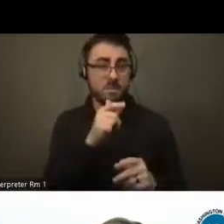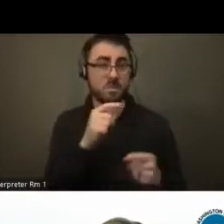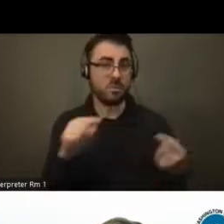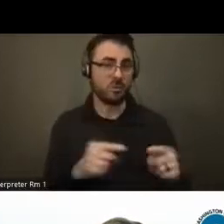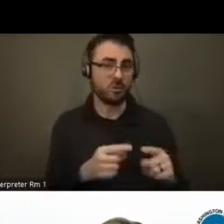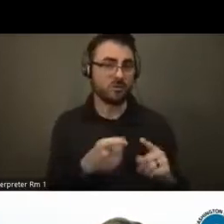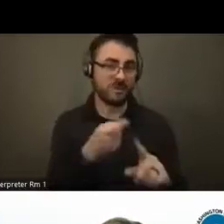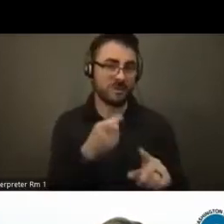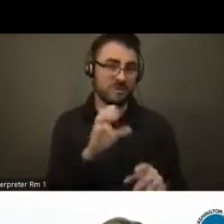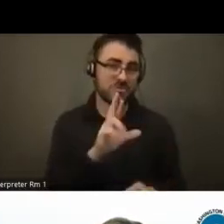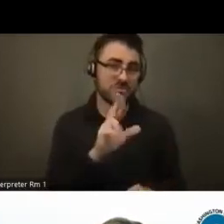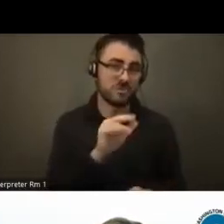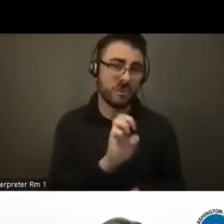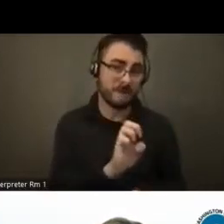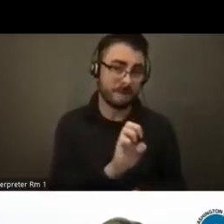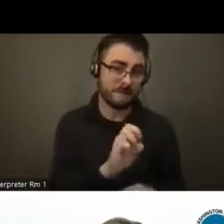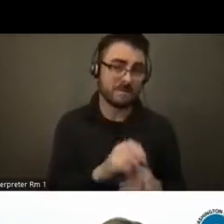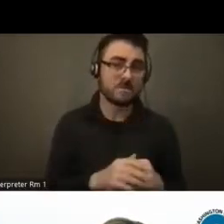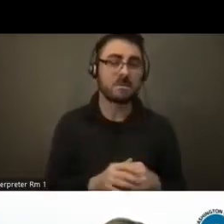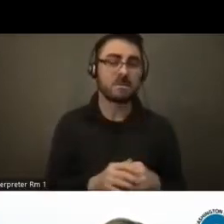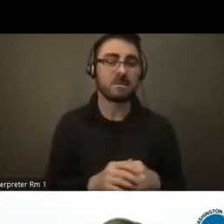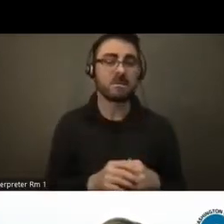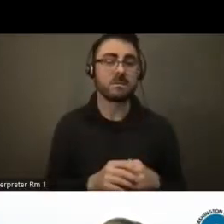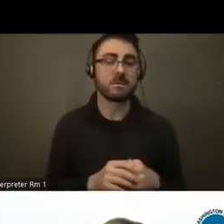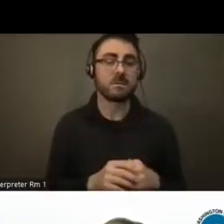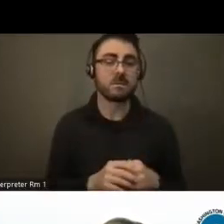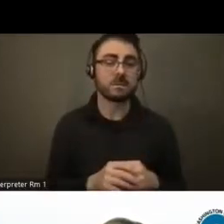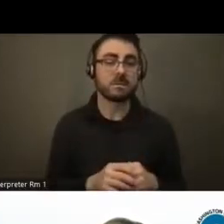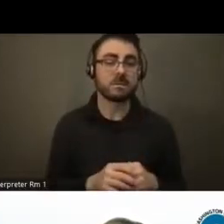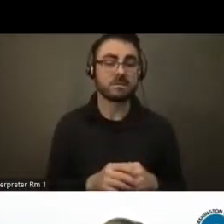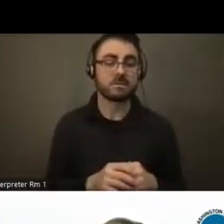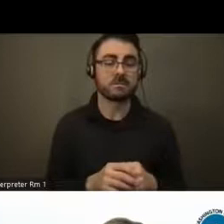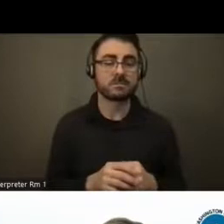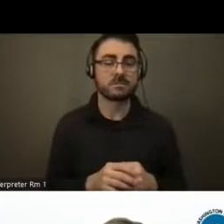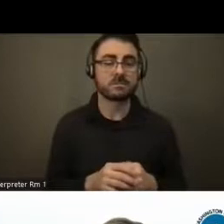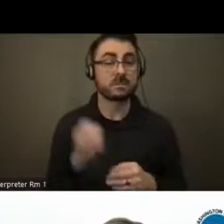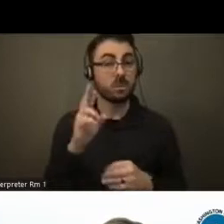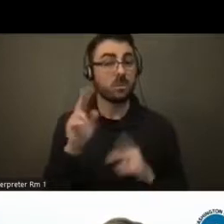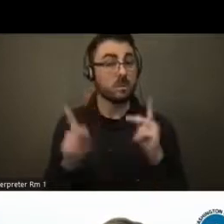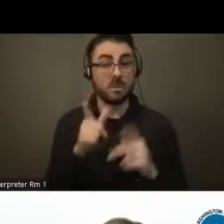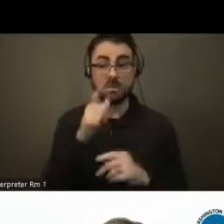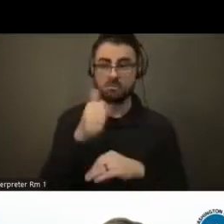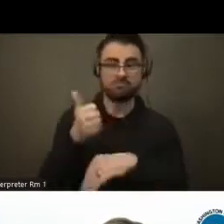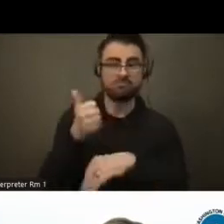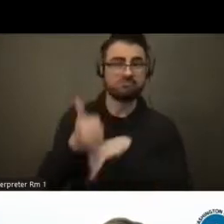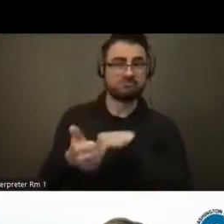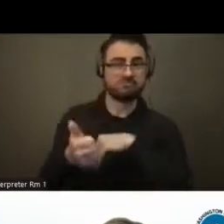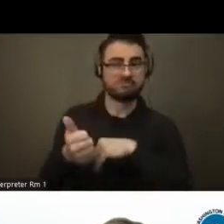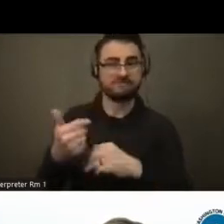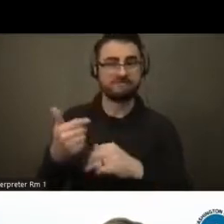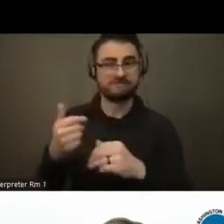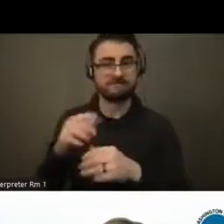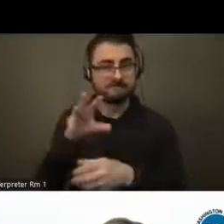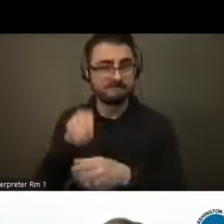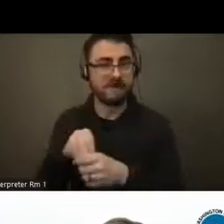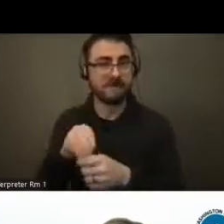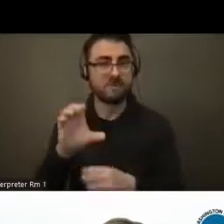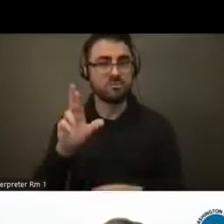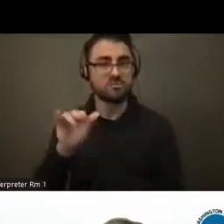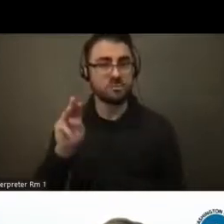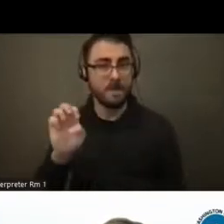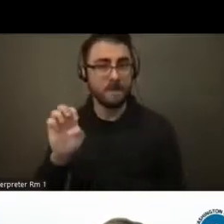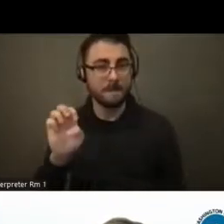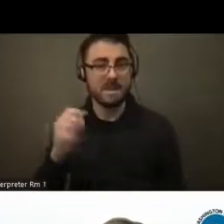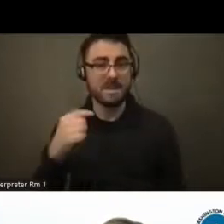crime, or people who have been accused of crime. We're delaying them getting